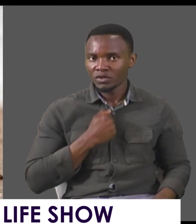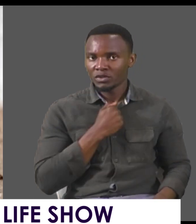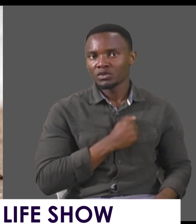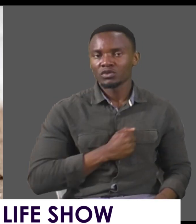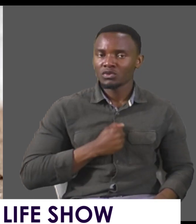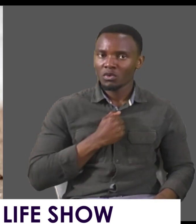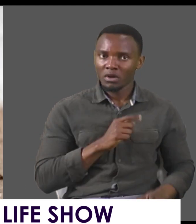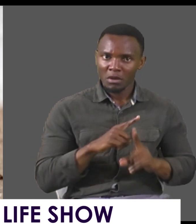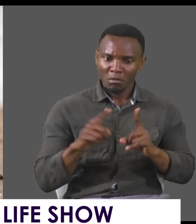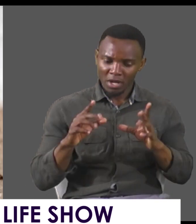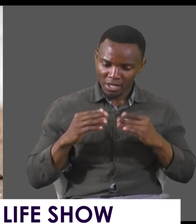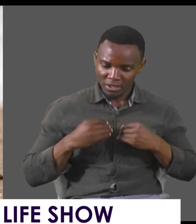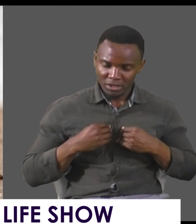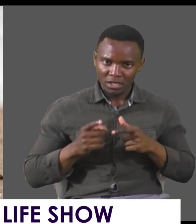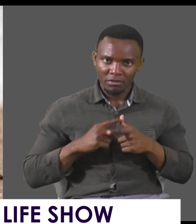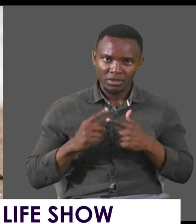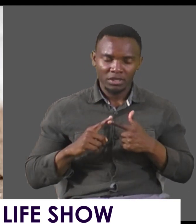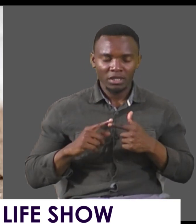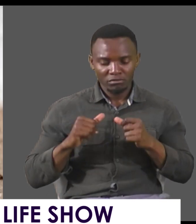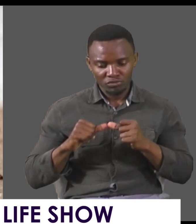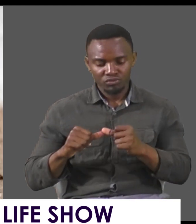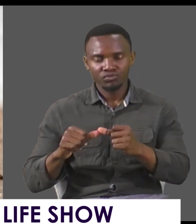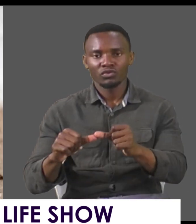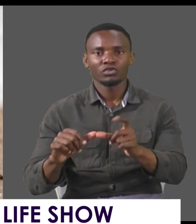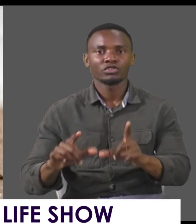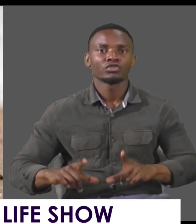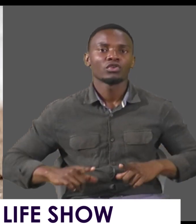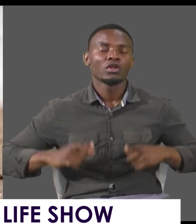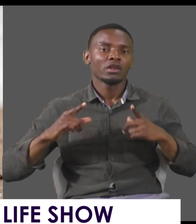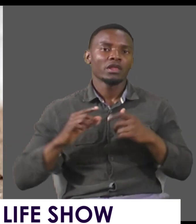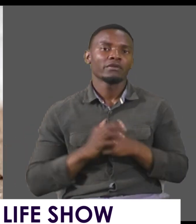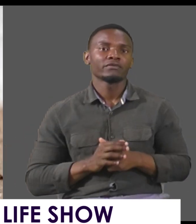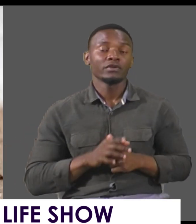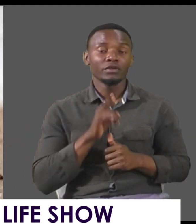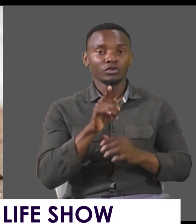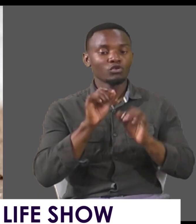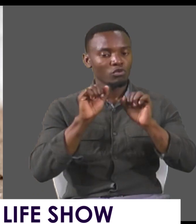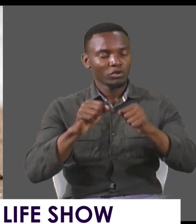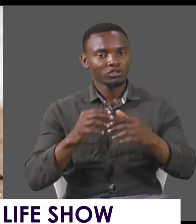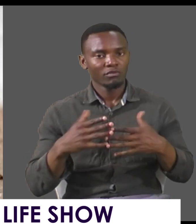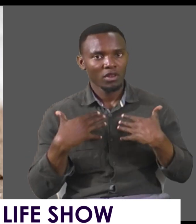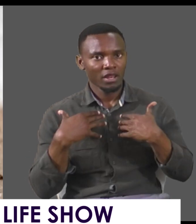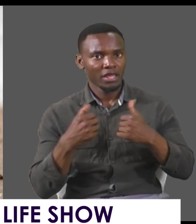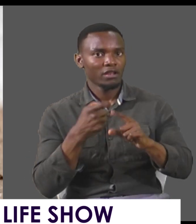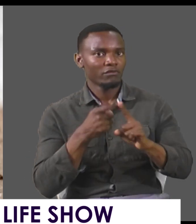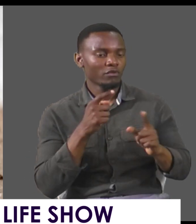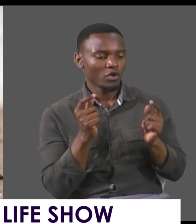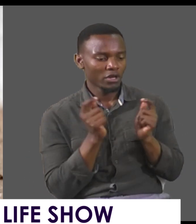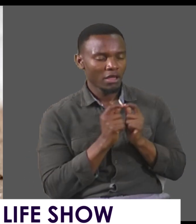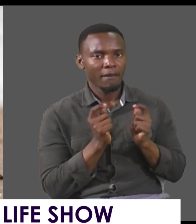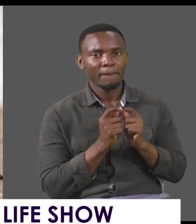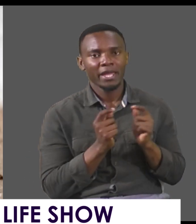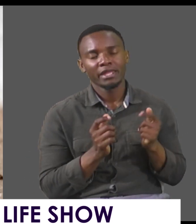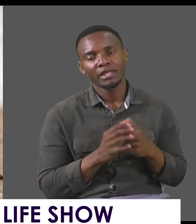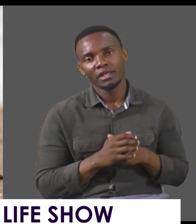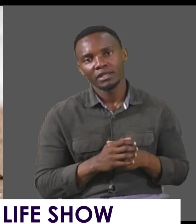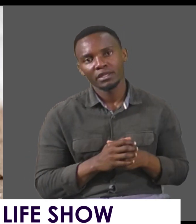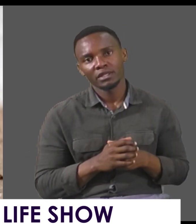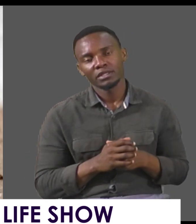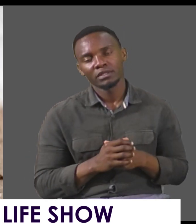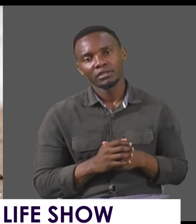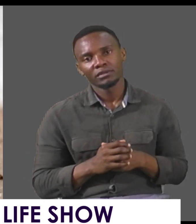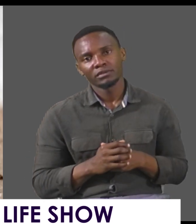out. Pain can go. You can heal from that wound of